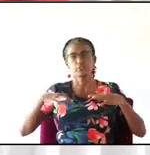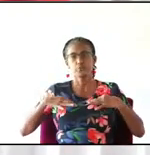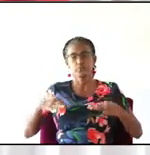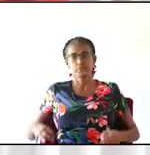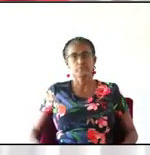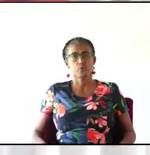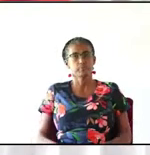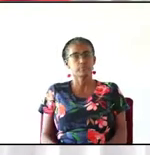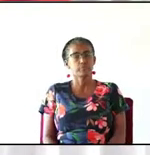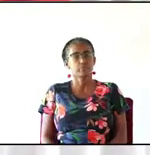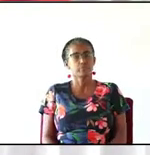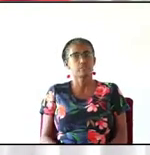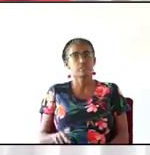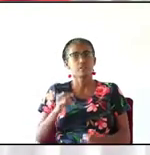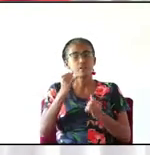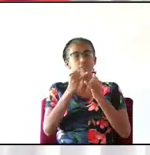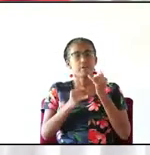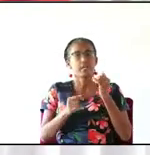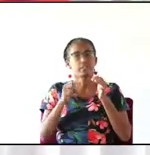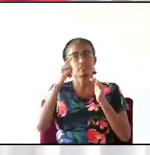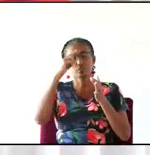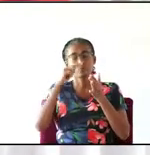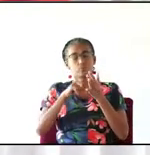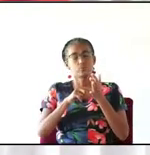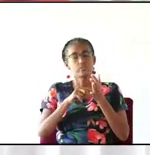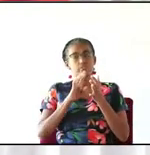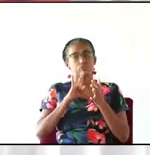the final notice I want to mention here